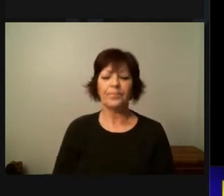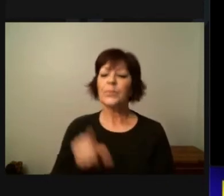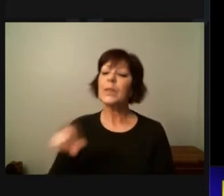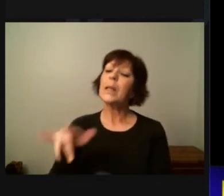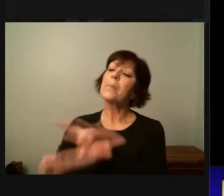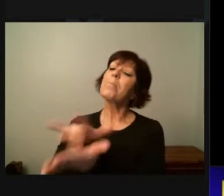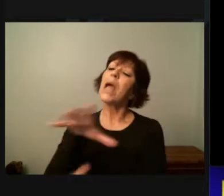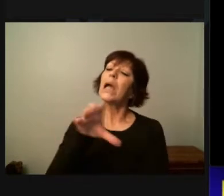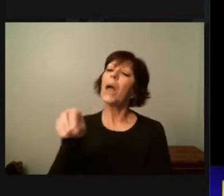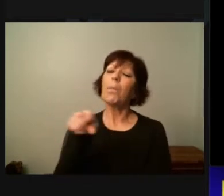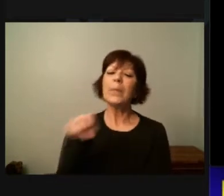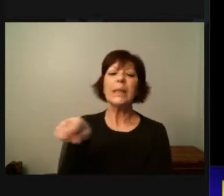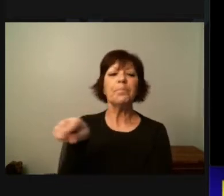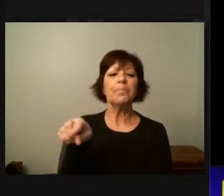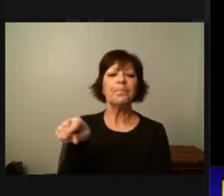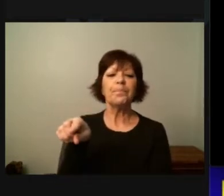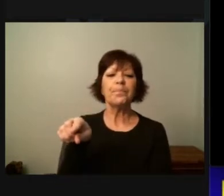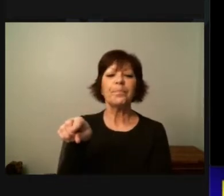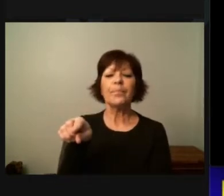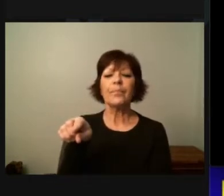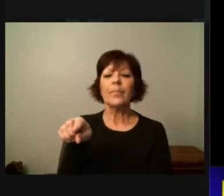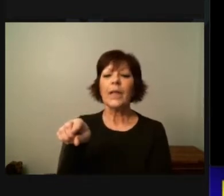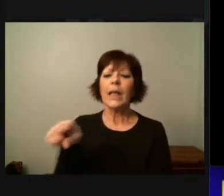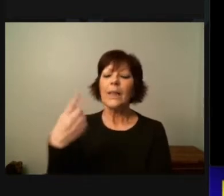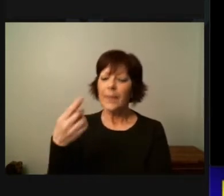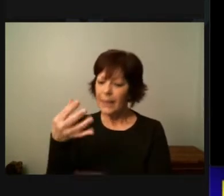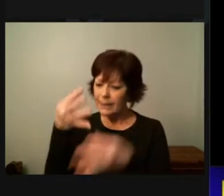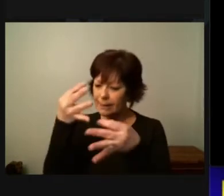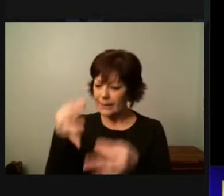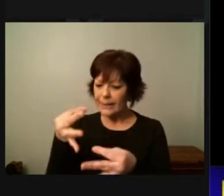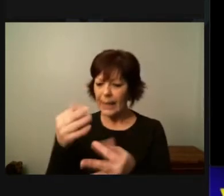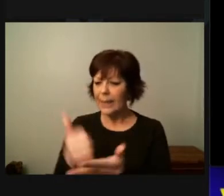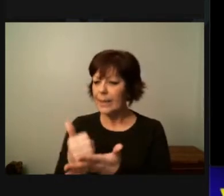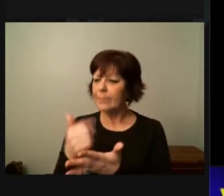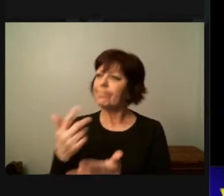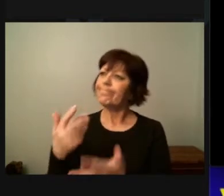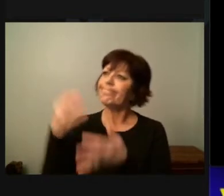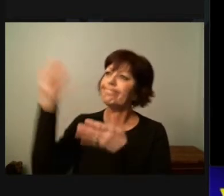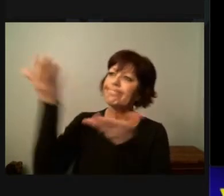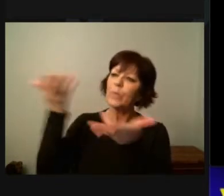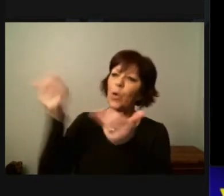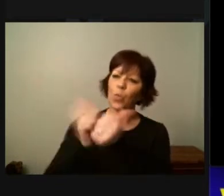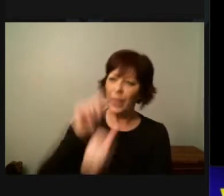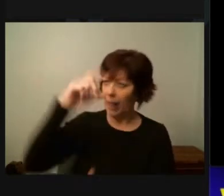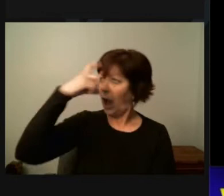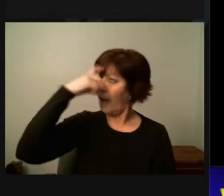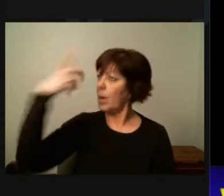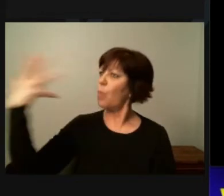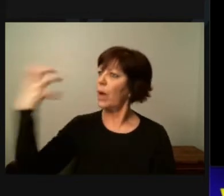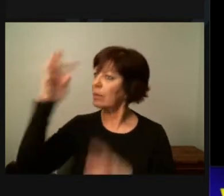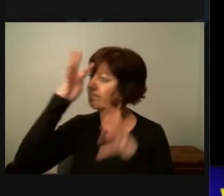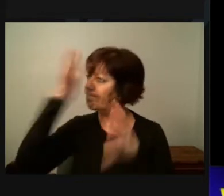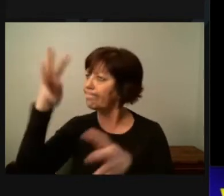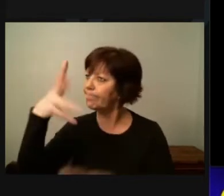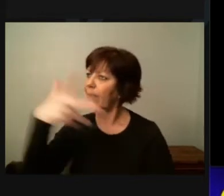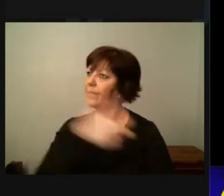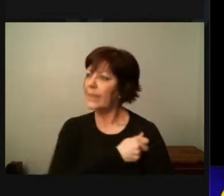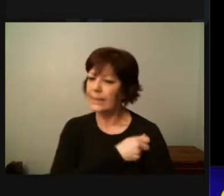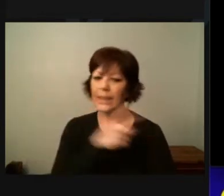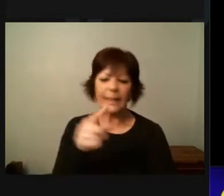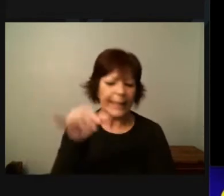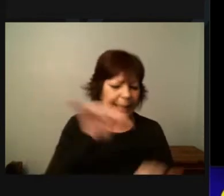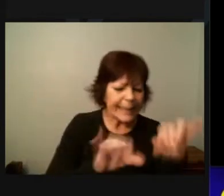decides, or it works with the government to help put together a vaccine. And they come up with it, and the chemists